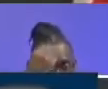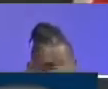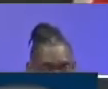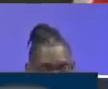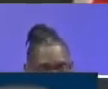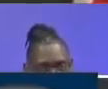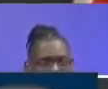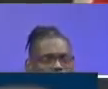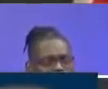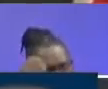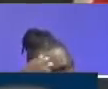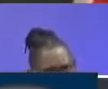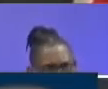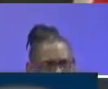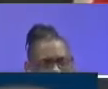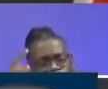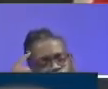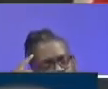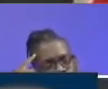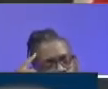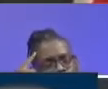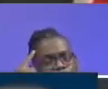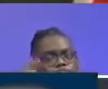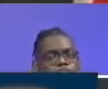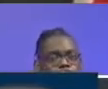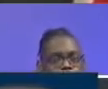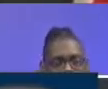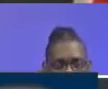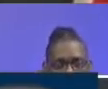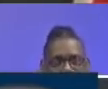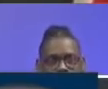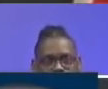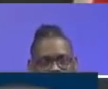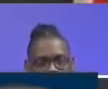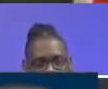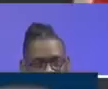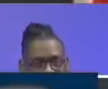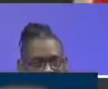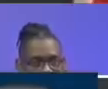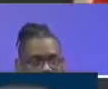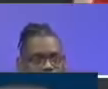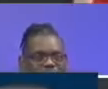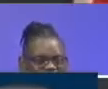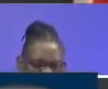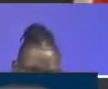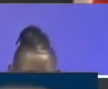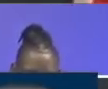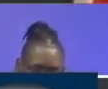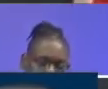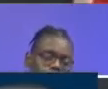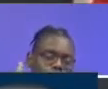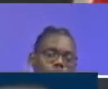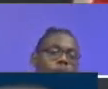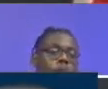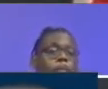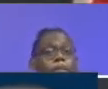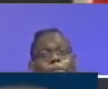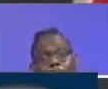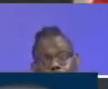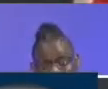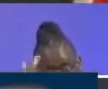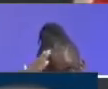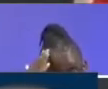the infection tsunami. But if, on the other hand, you decide to use it